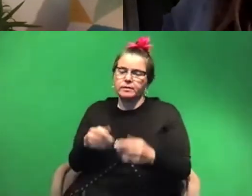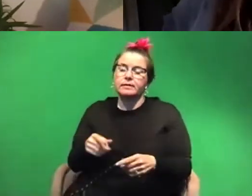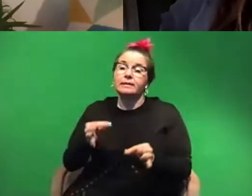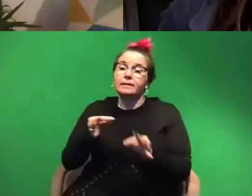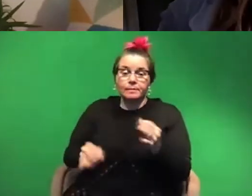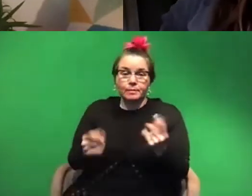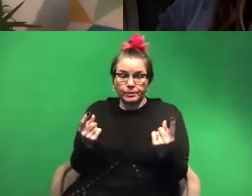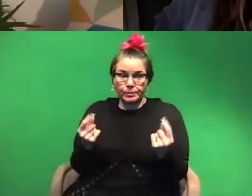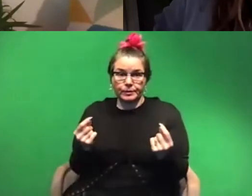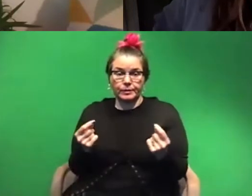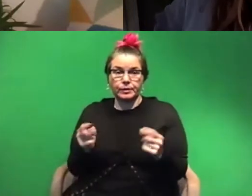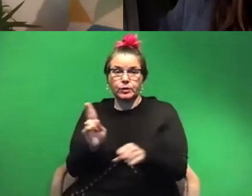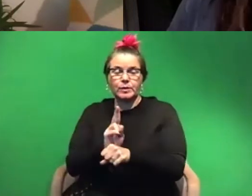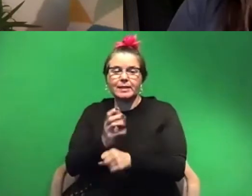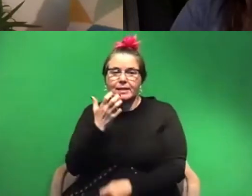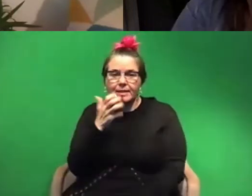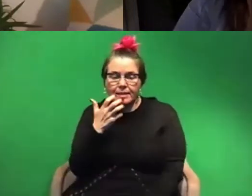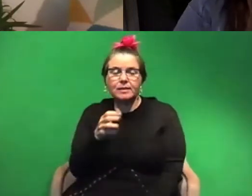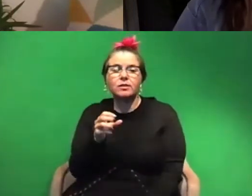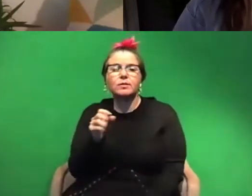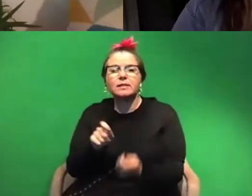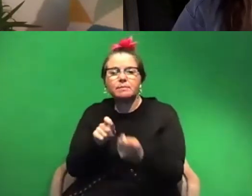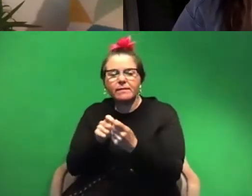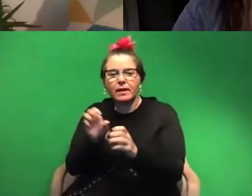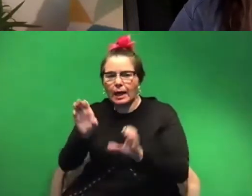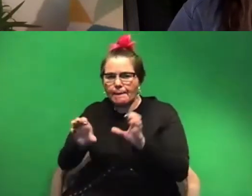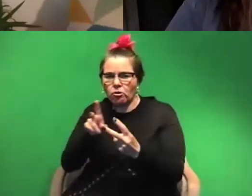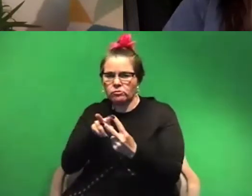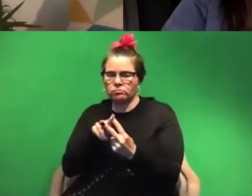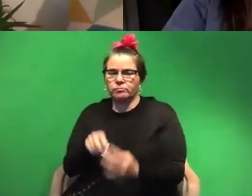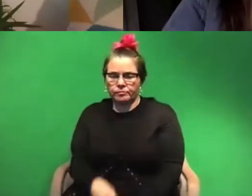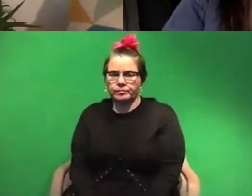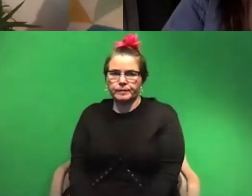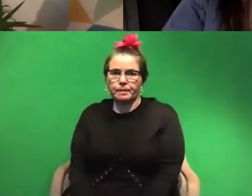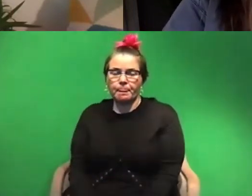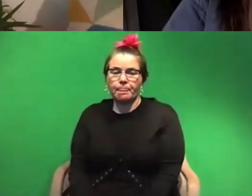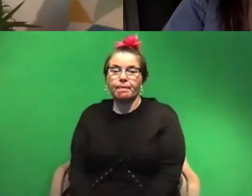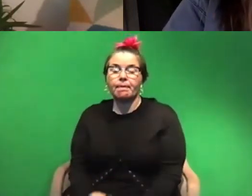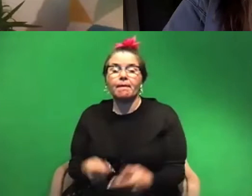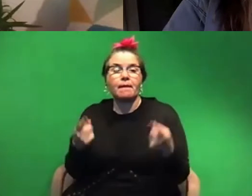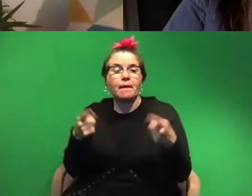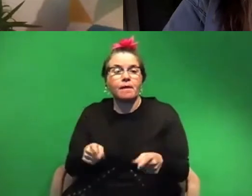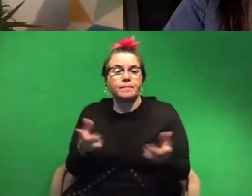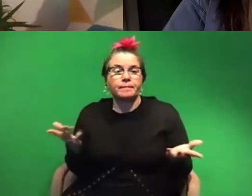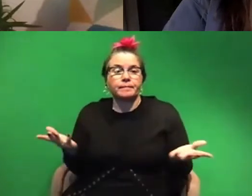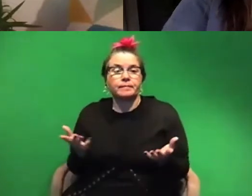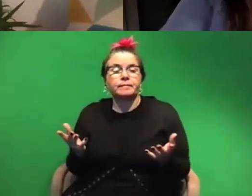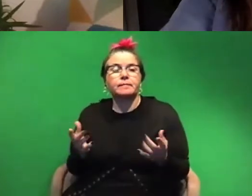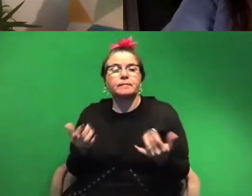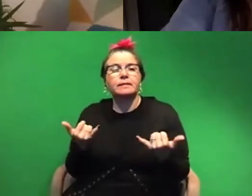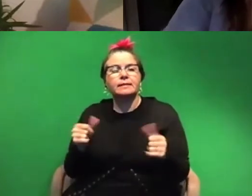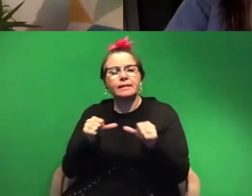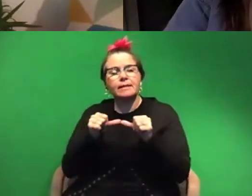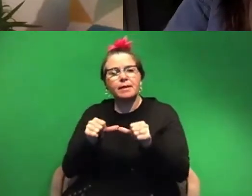ways are using heat or certain chemicals. And so what it does is it still maintains